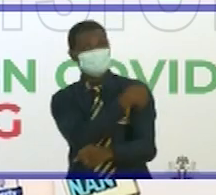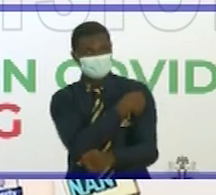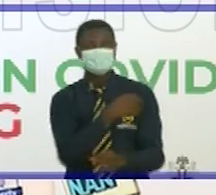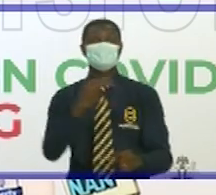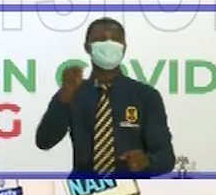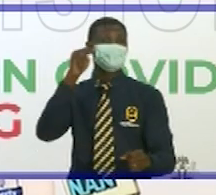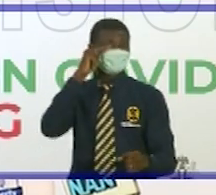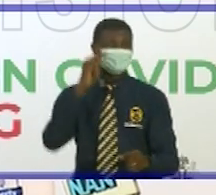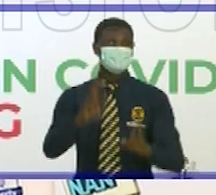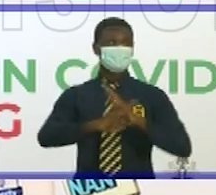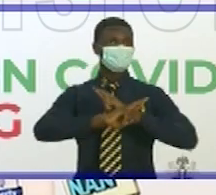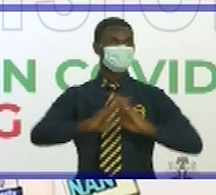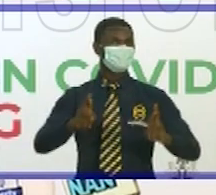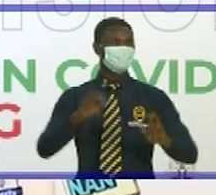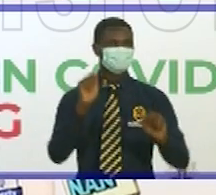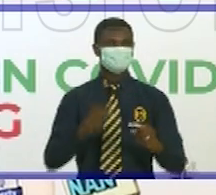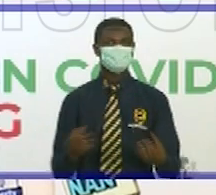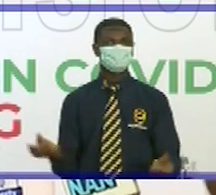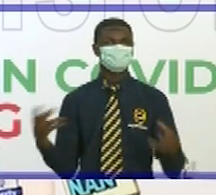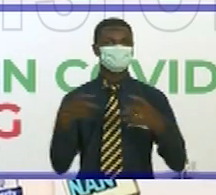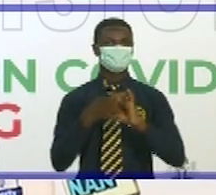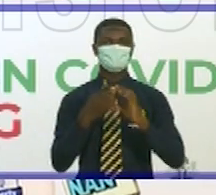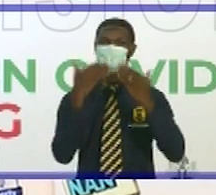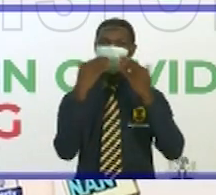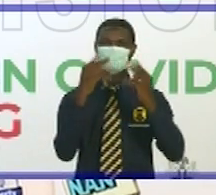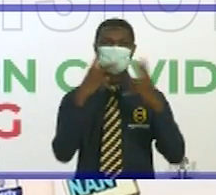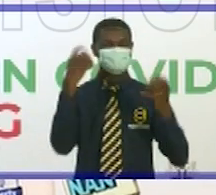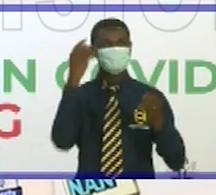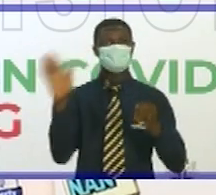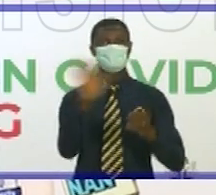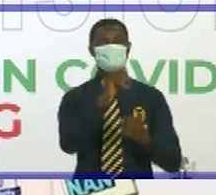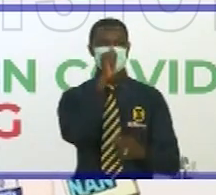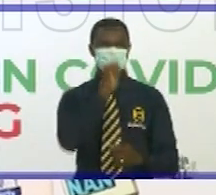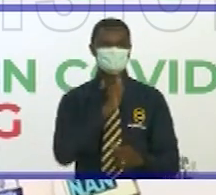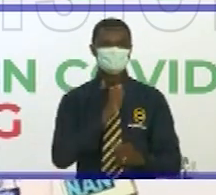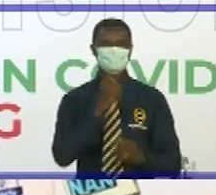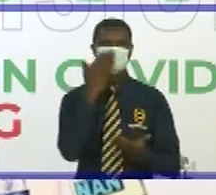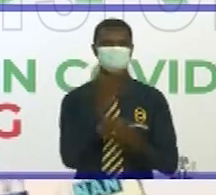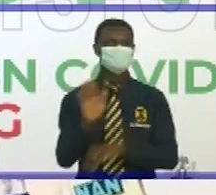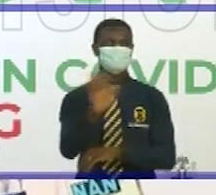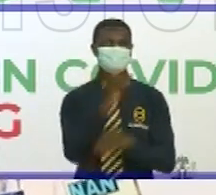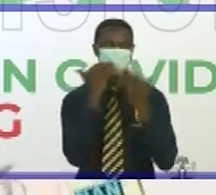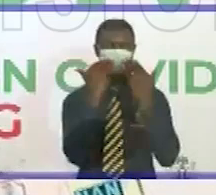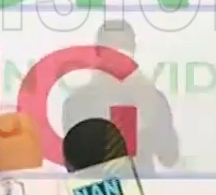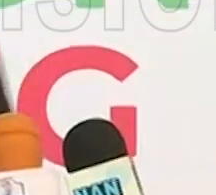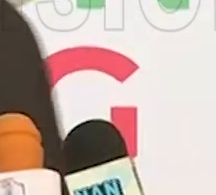not shortchanged. Thank you so much for your patience. I wish you a very good evening. Thank you.